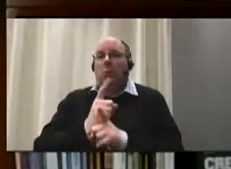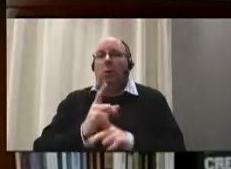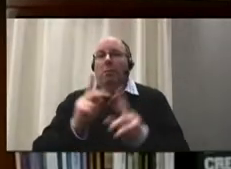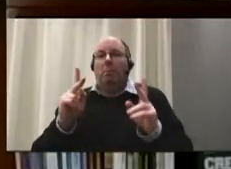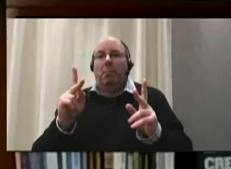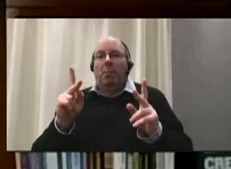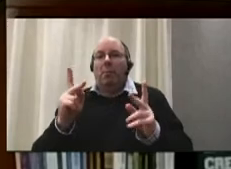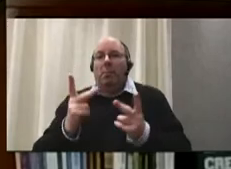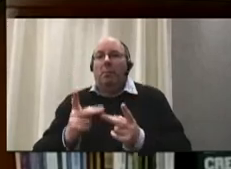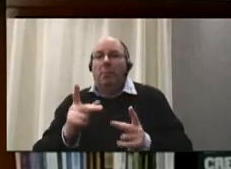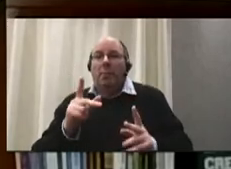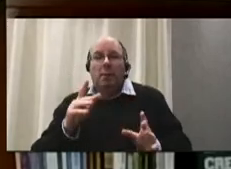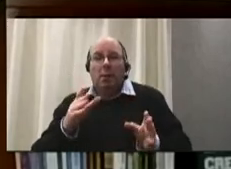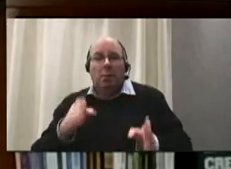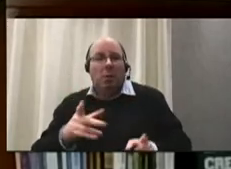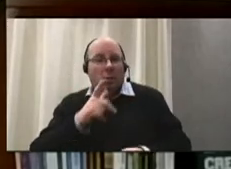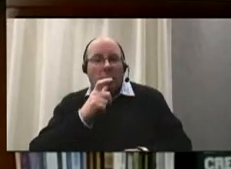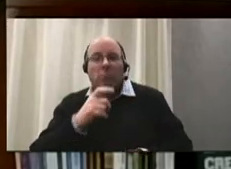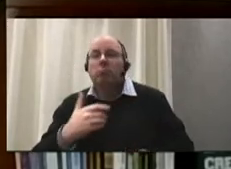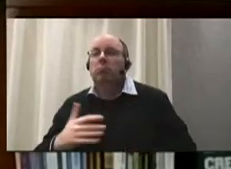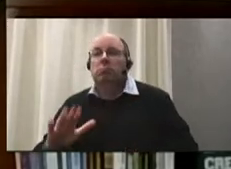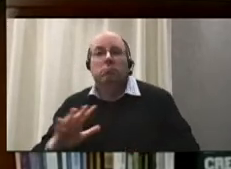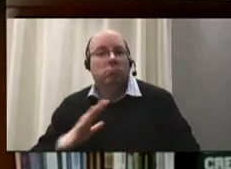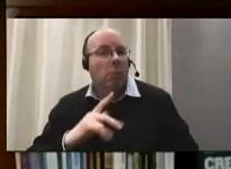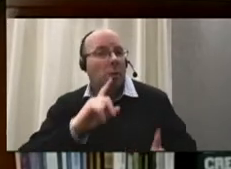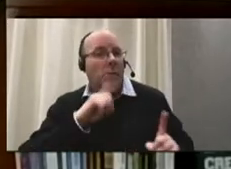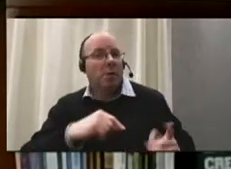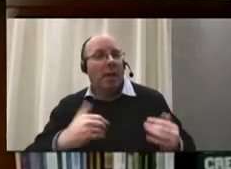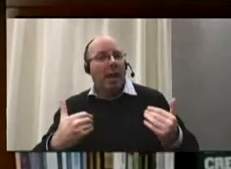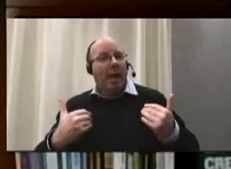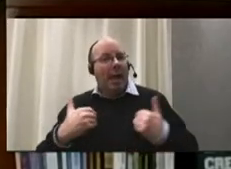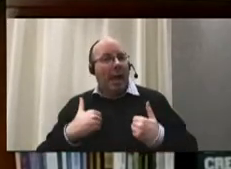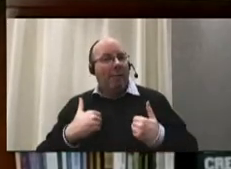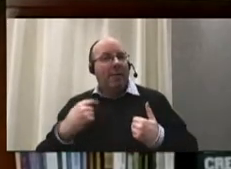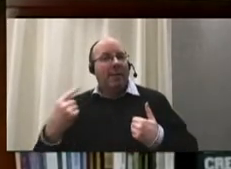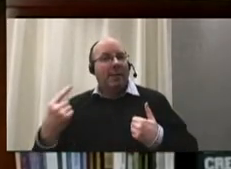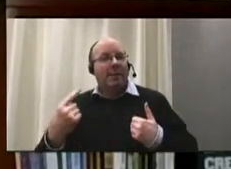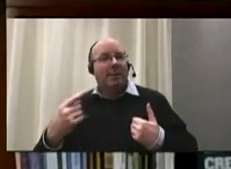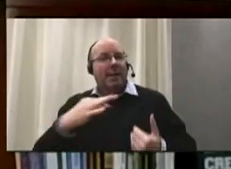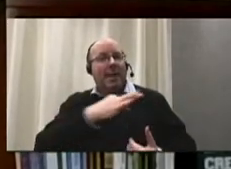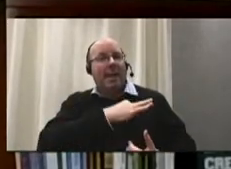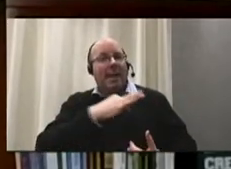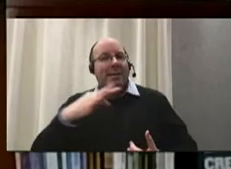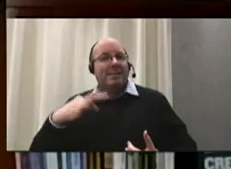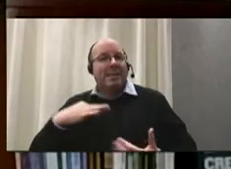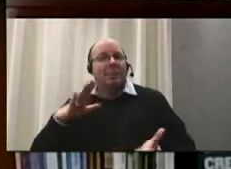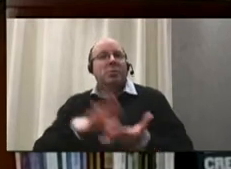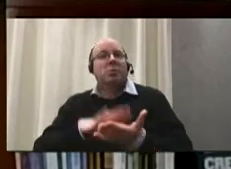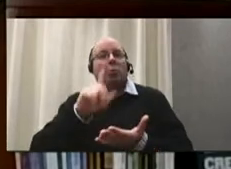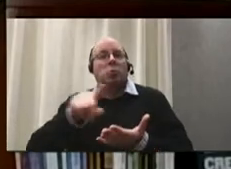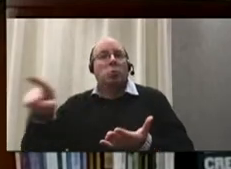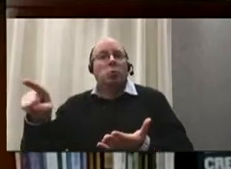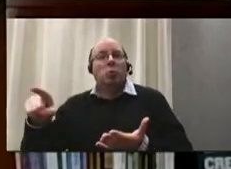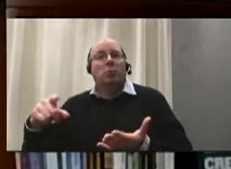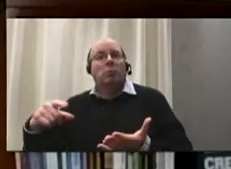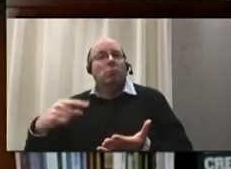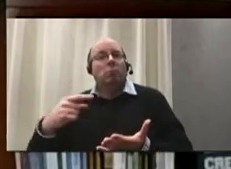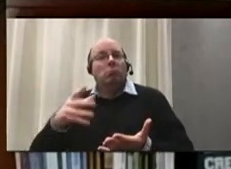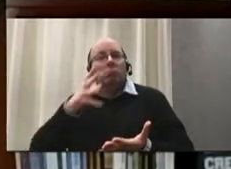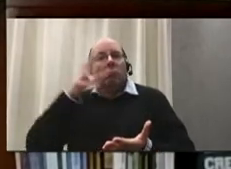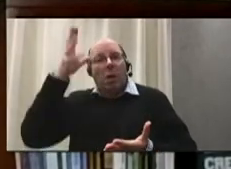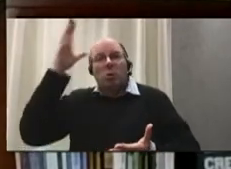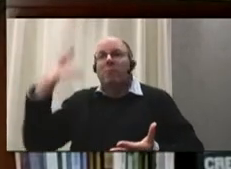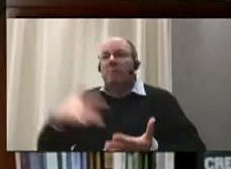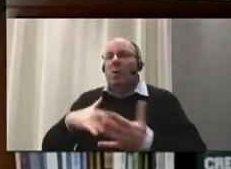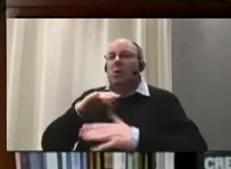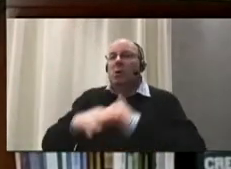response assumed that there's also a trusted individual on the staff at every school that a parent should feel comfortable calling. Now, if that's not the